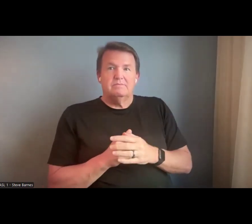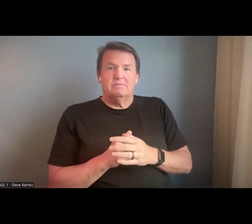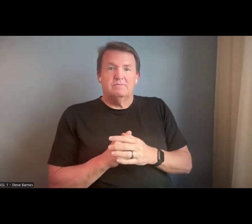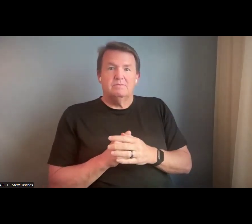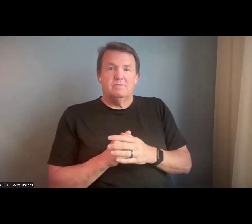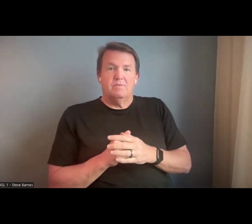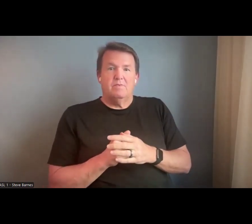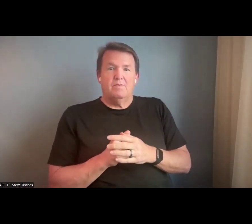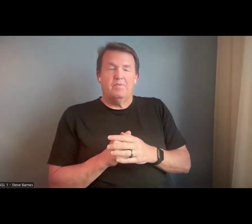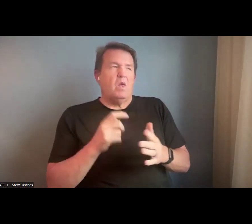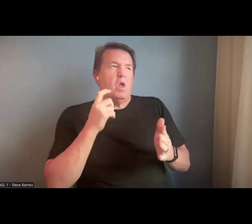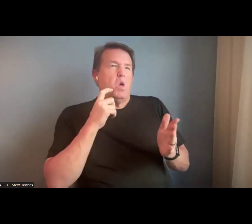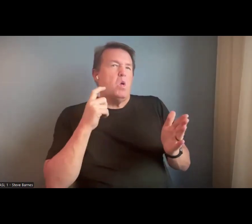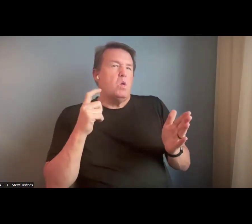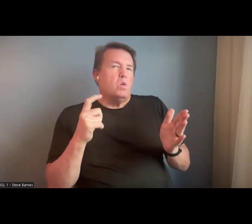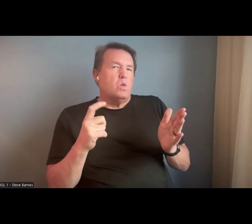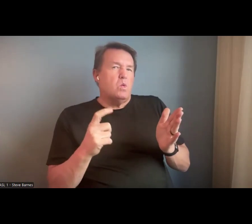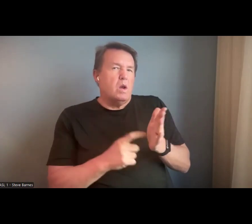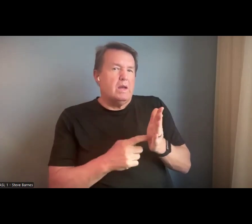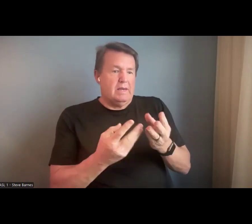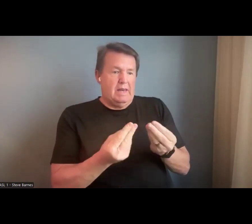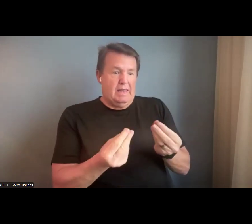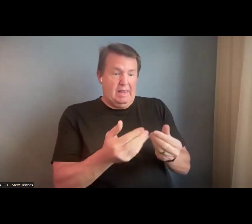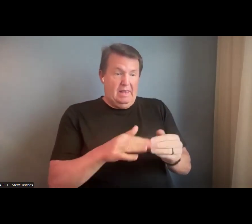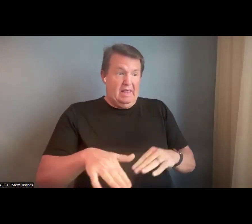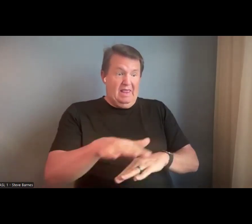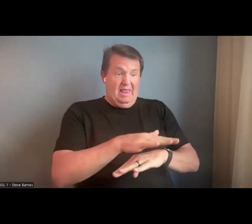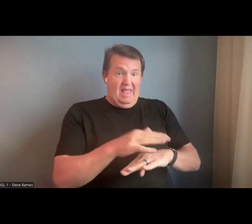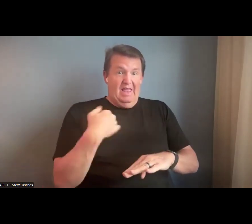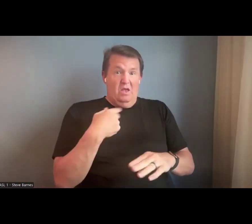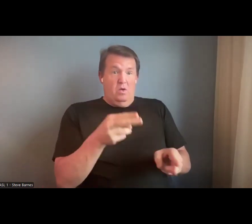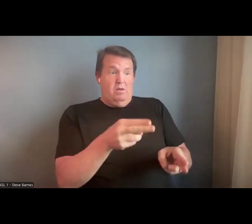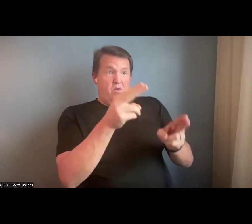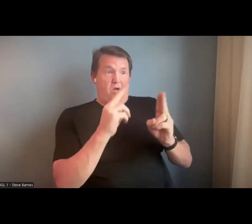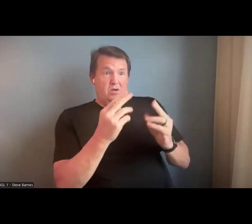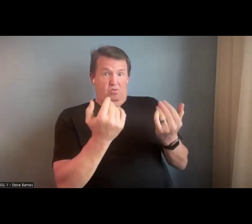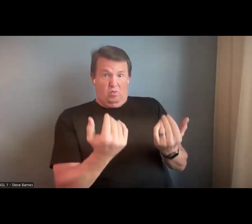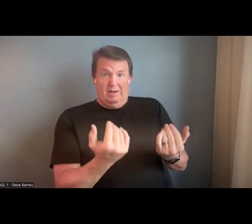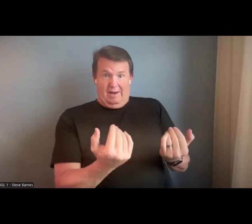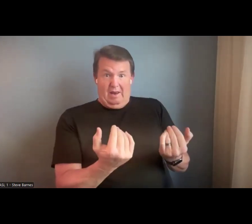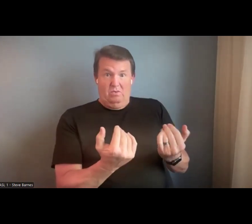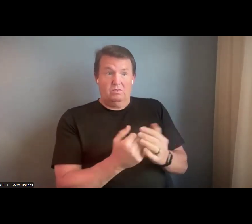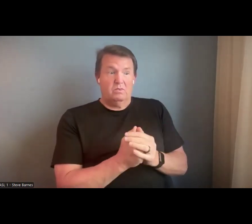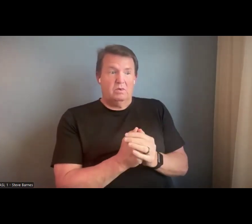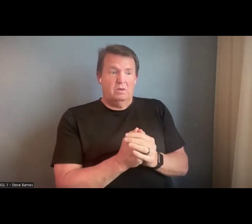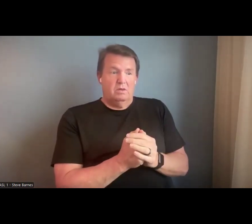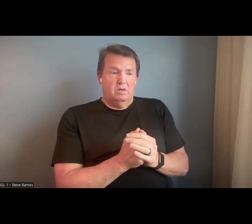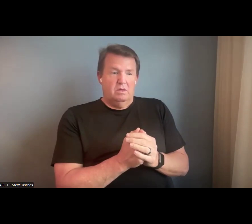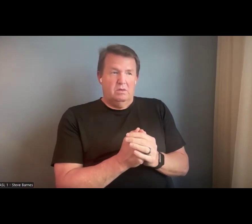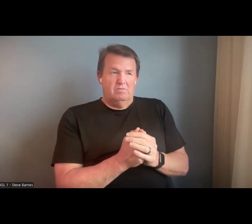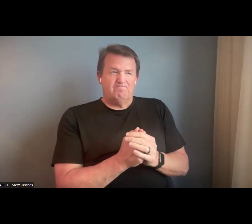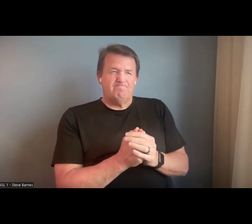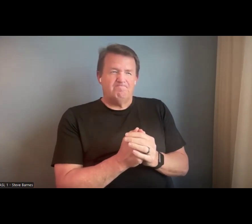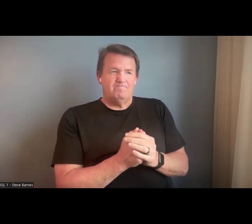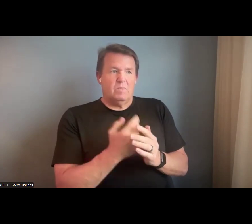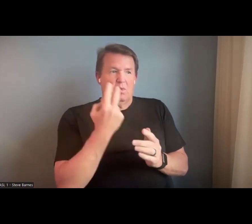And to recognize that the land that we honor today and the people that we honor today, we see the land